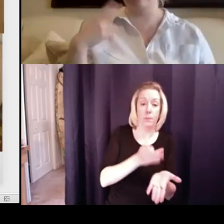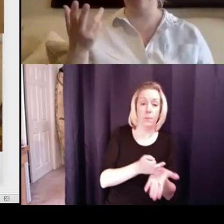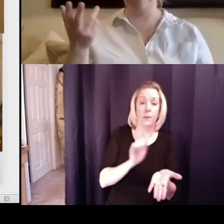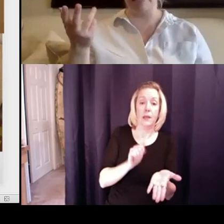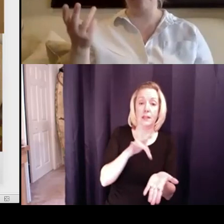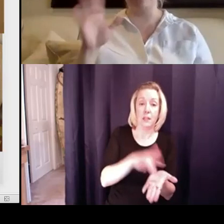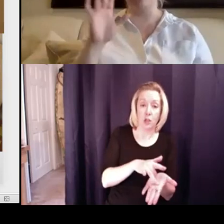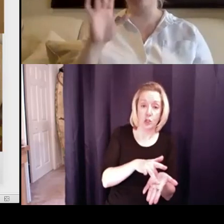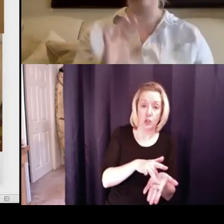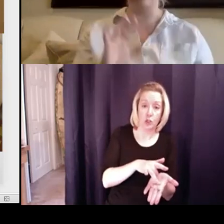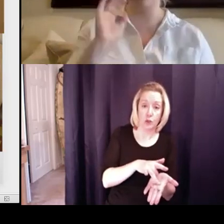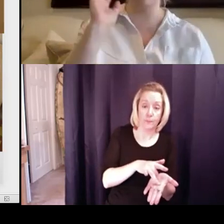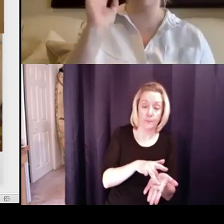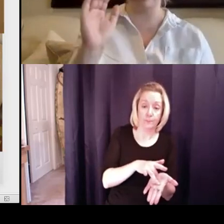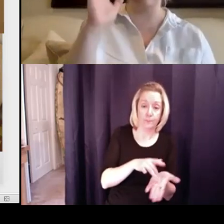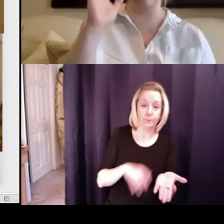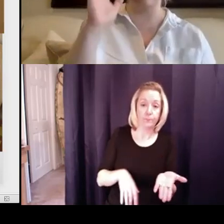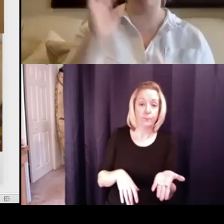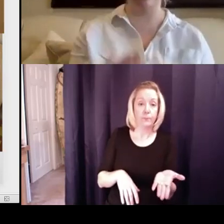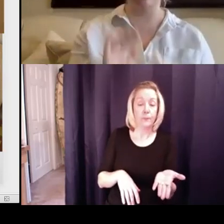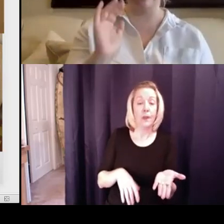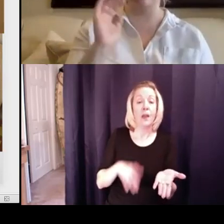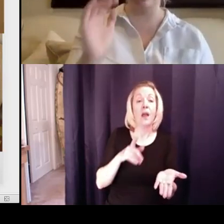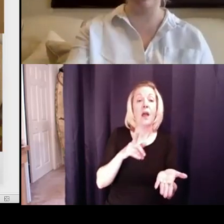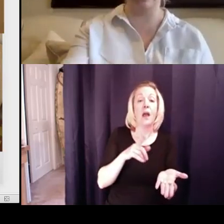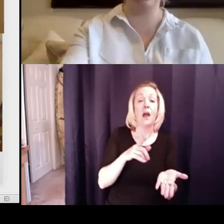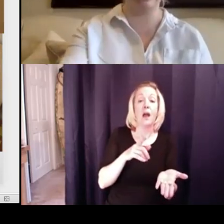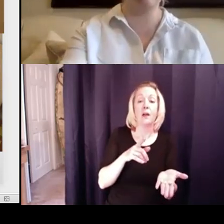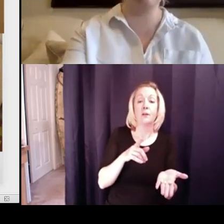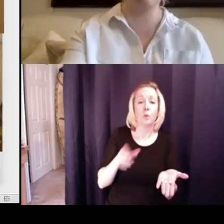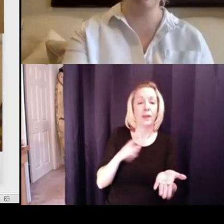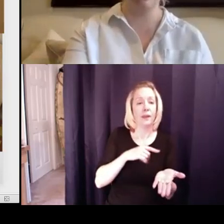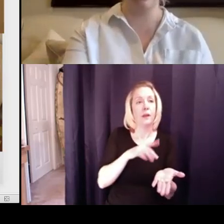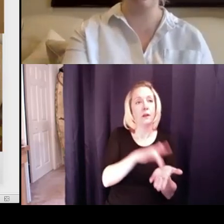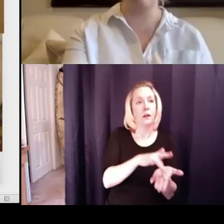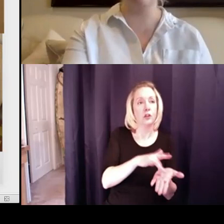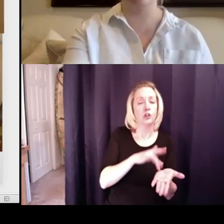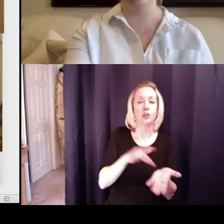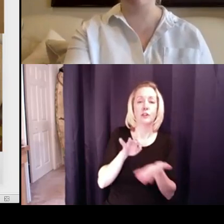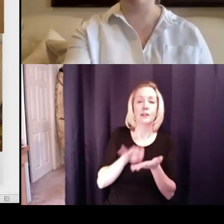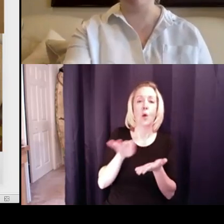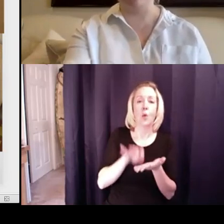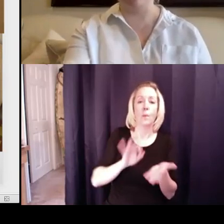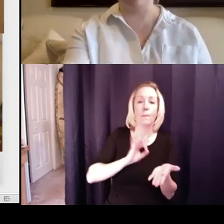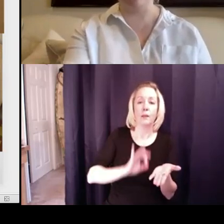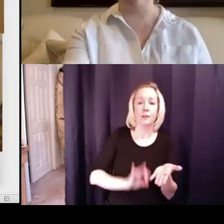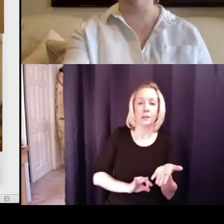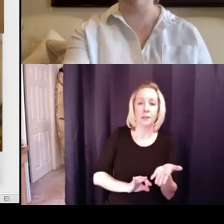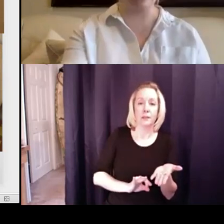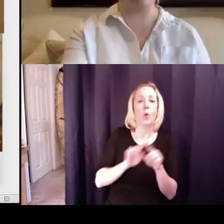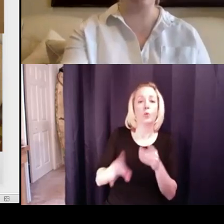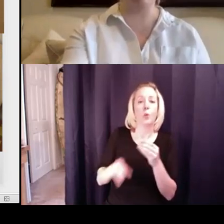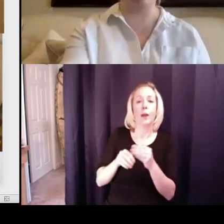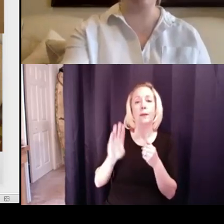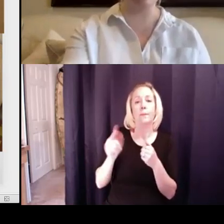had however many buttons were left. So it gave us a tactile experience to kind of keep counting them. And we had a bag of buttons as well that we